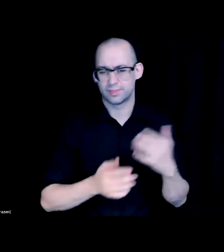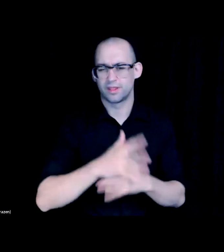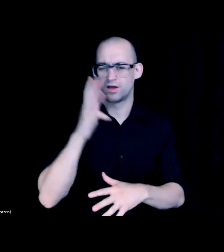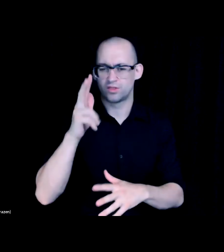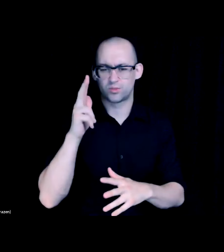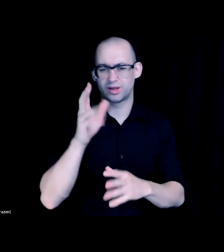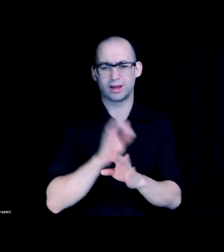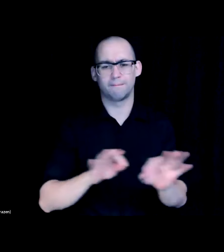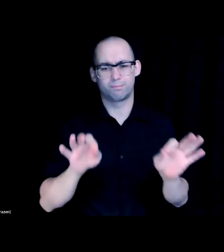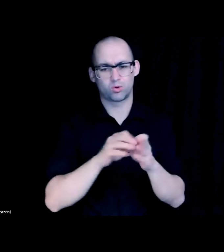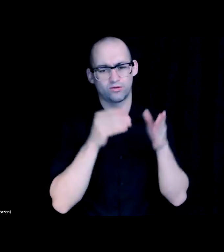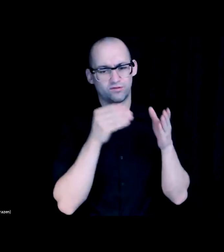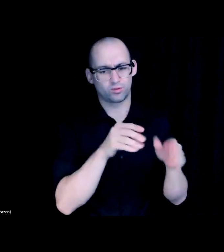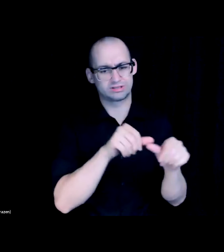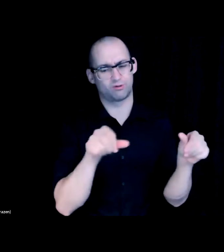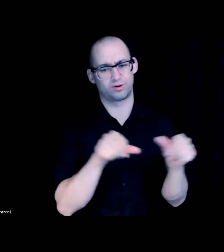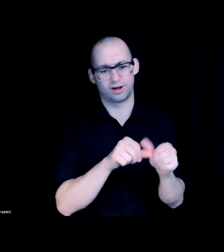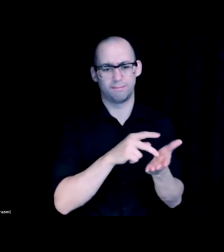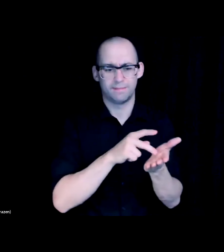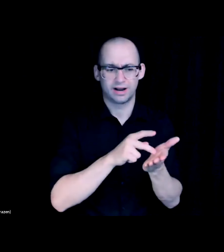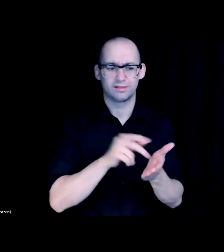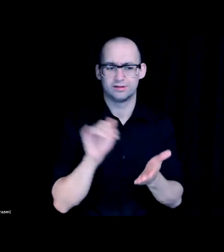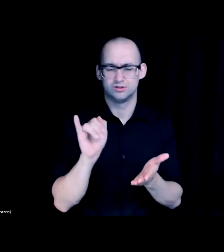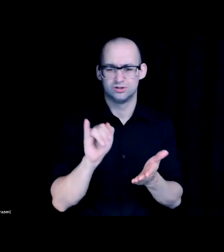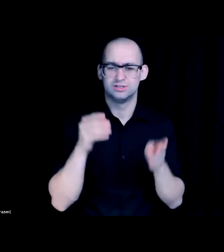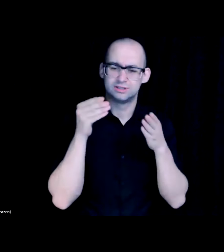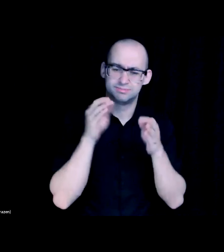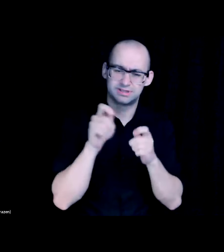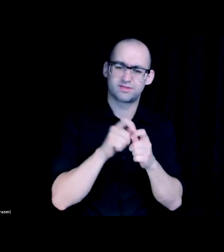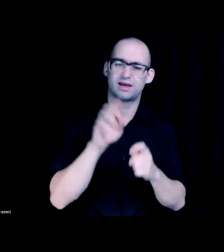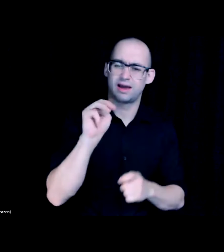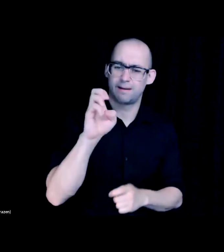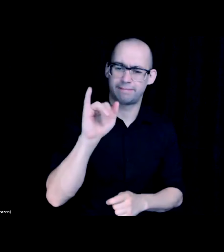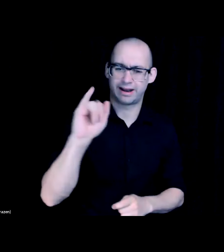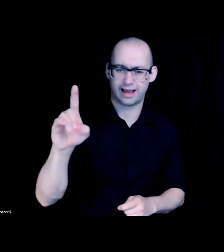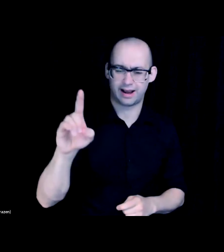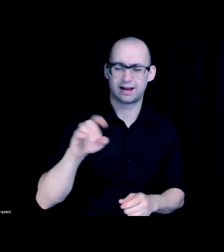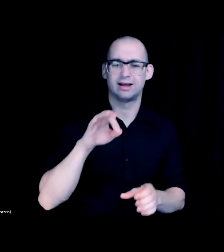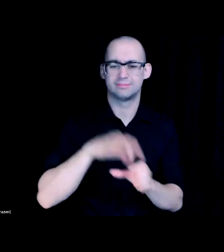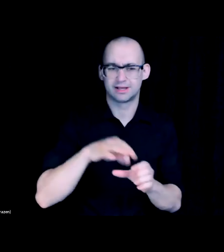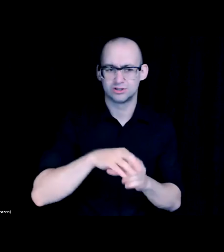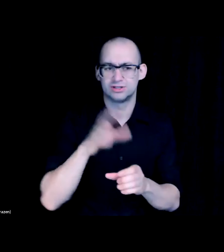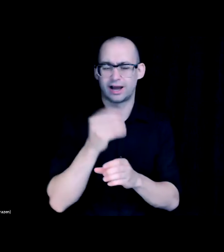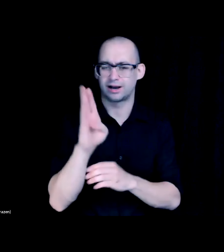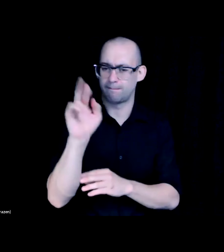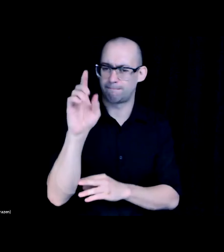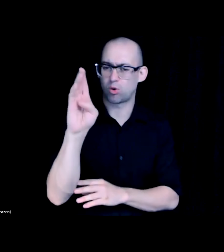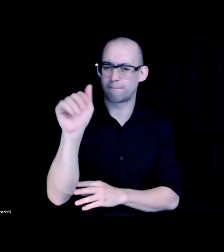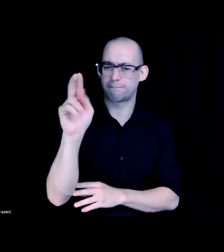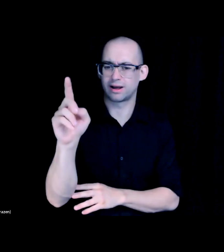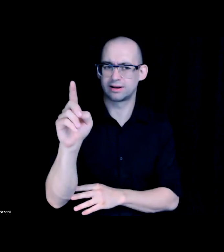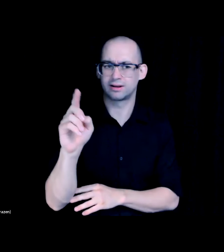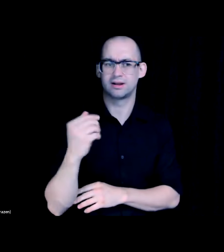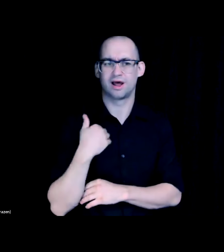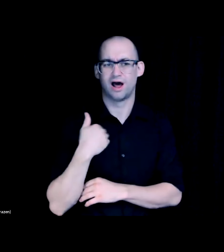focus areas: medical insurance, particularly Medicaid, elections, and then broadband. We actually got one of our